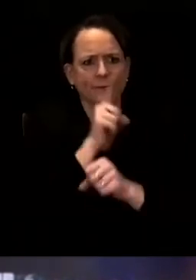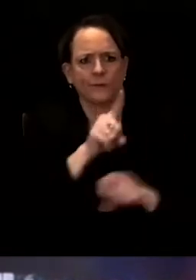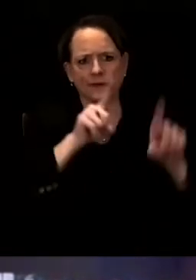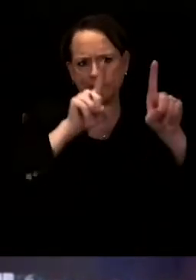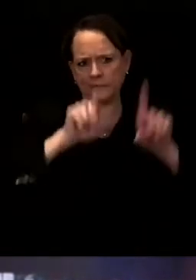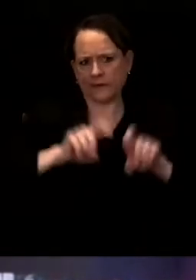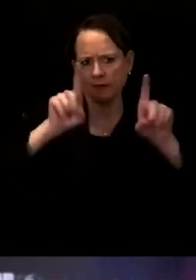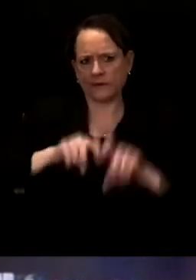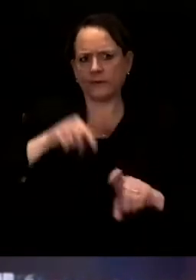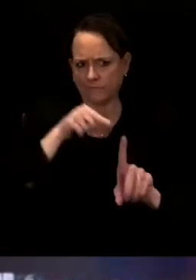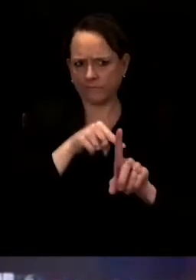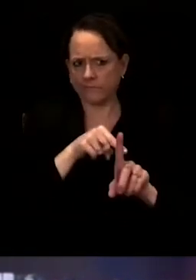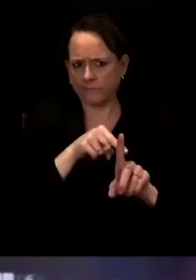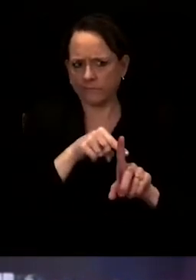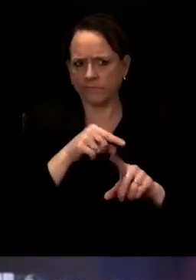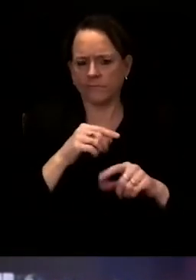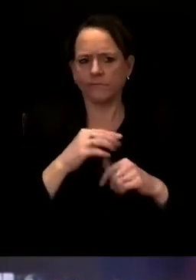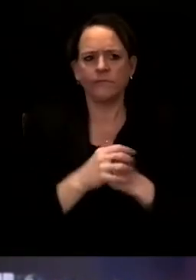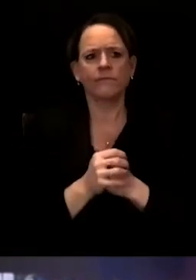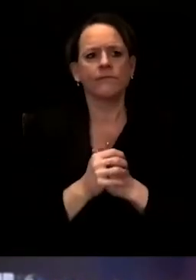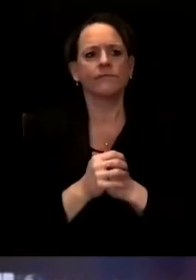seasonal flu vaccine rollout.